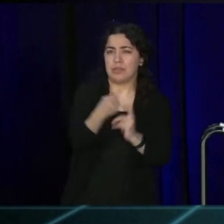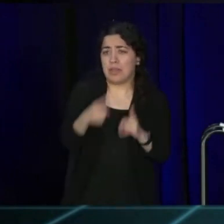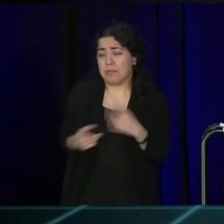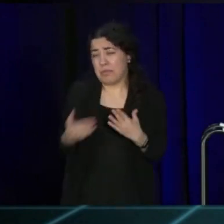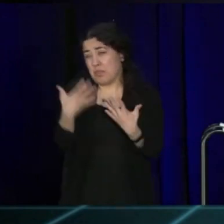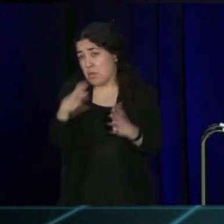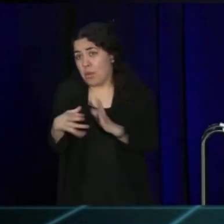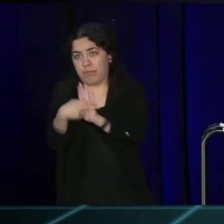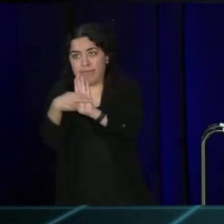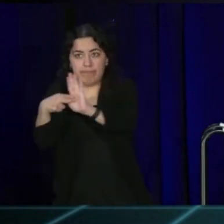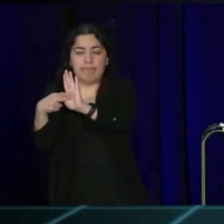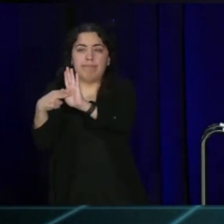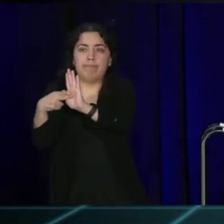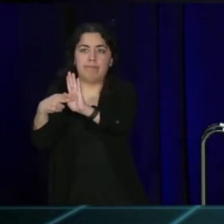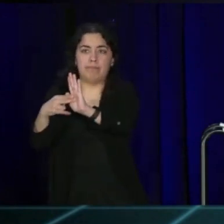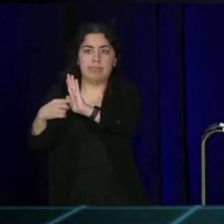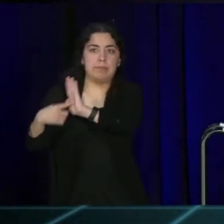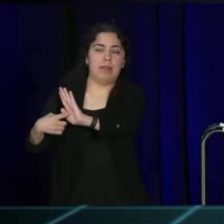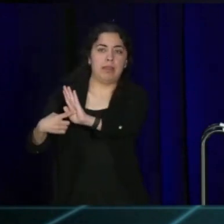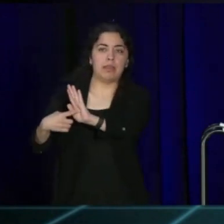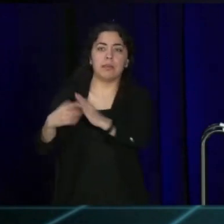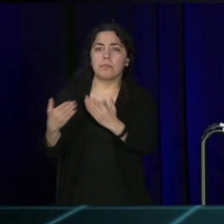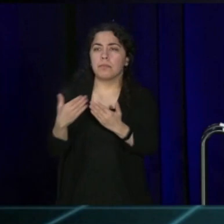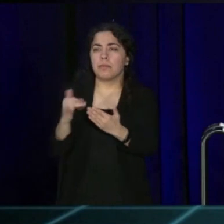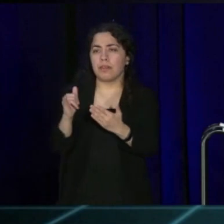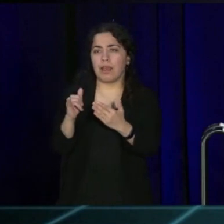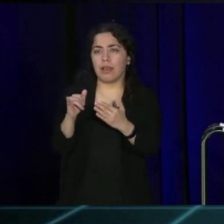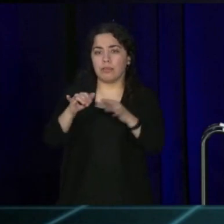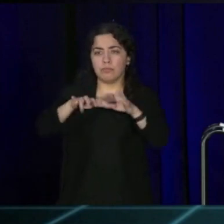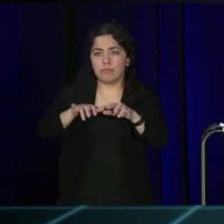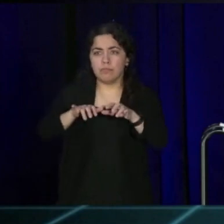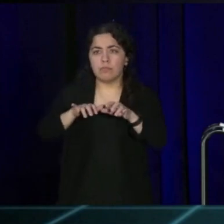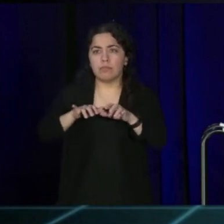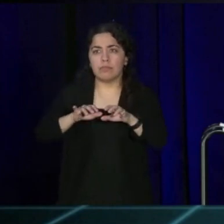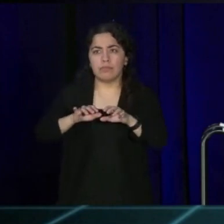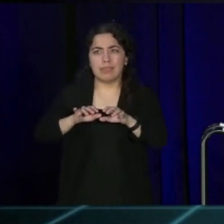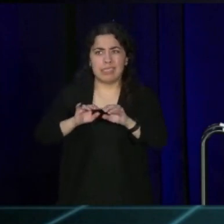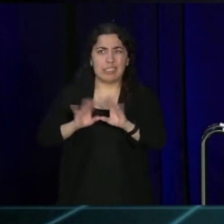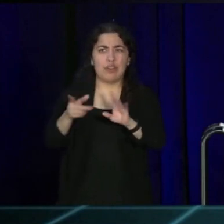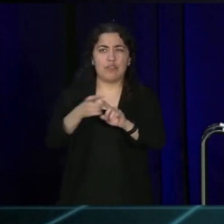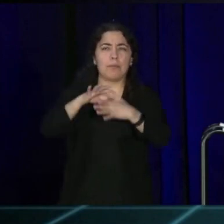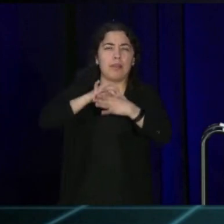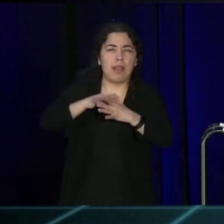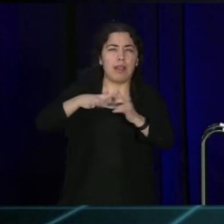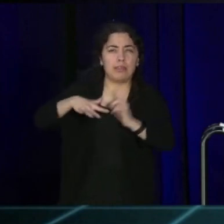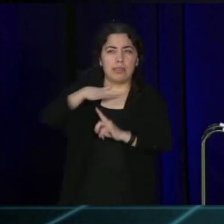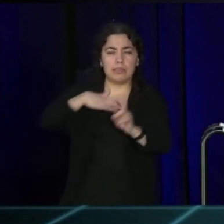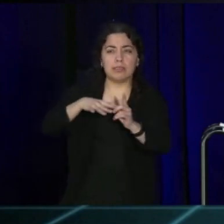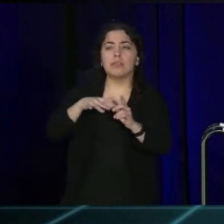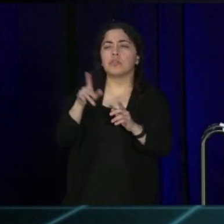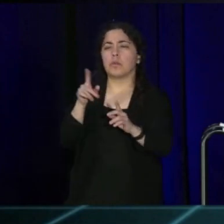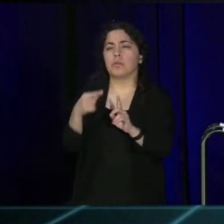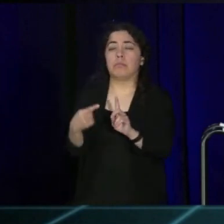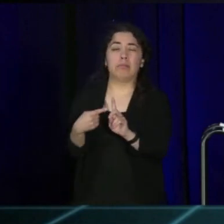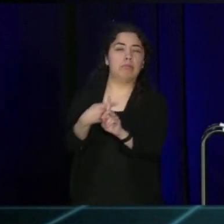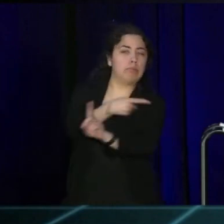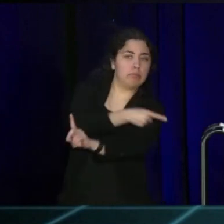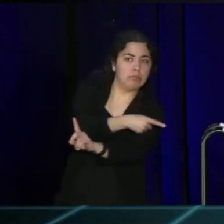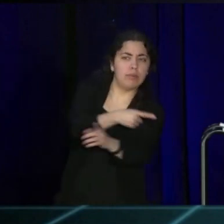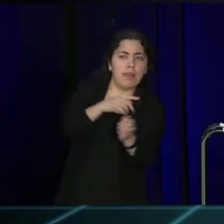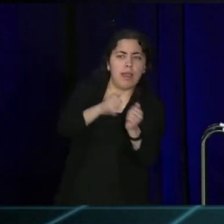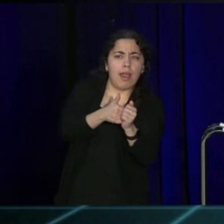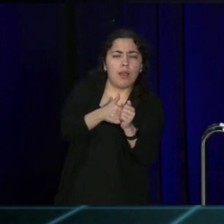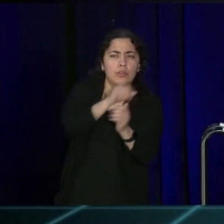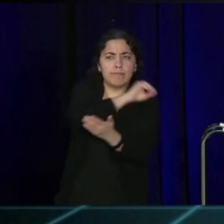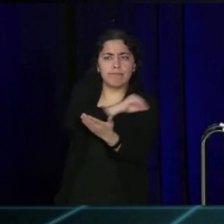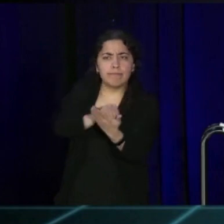label, or the purpose of the control is really evident from the context. So let's do a little detour and talk how we can implement hidden labels as